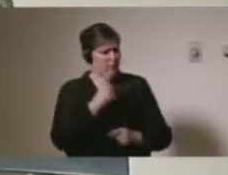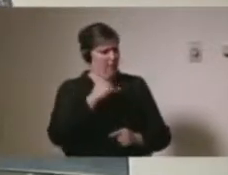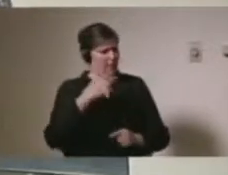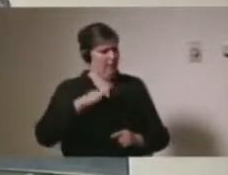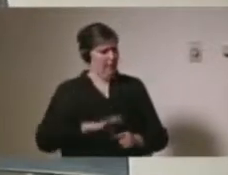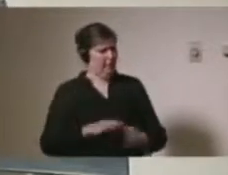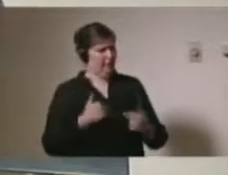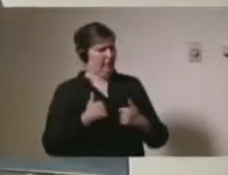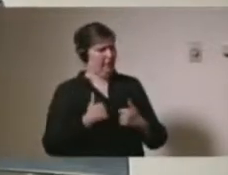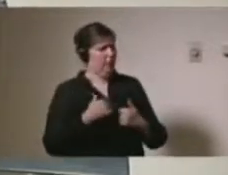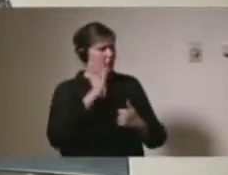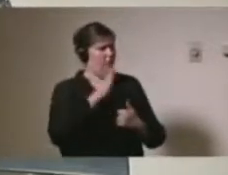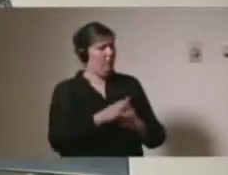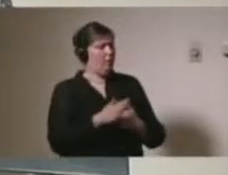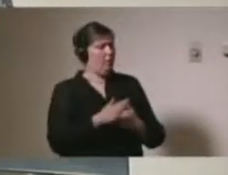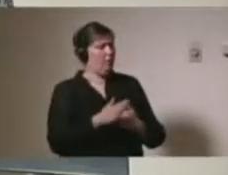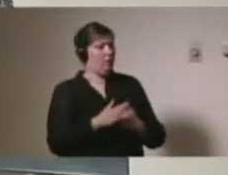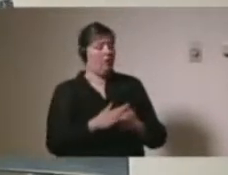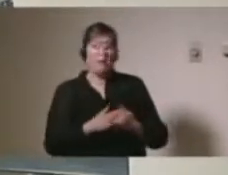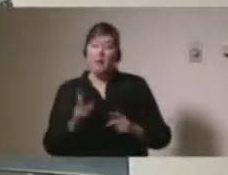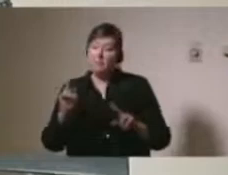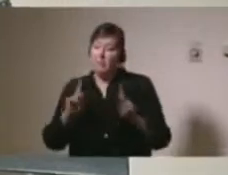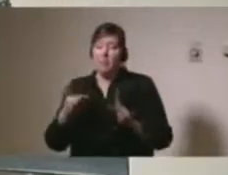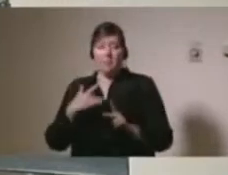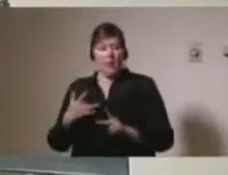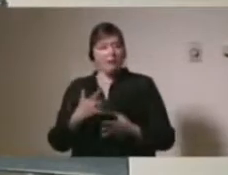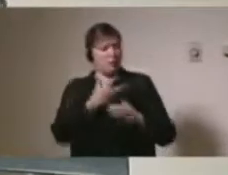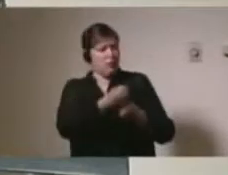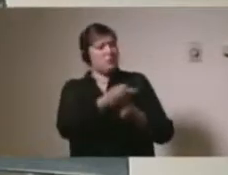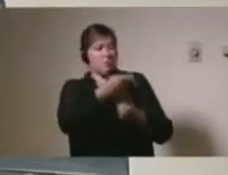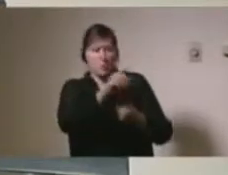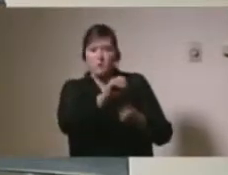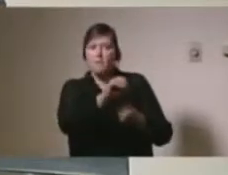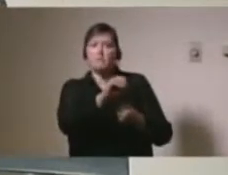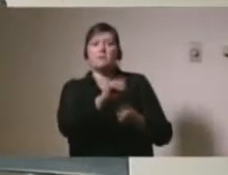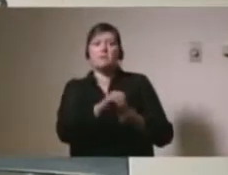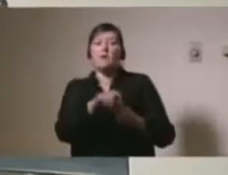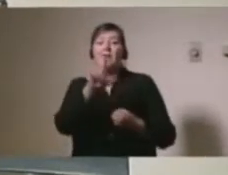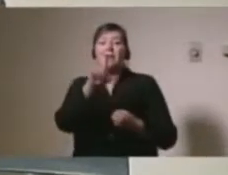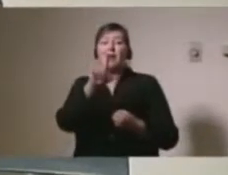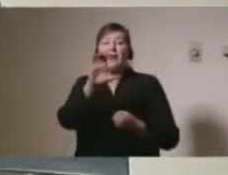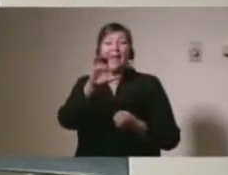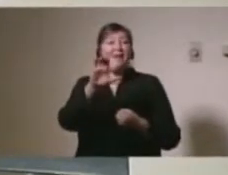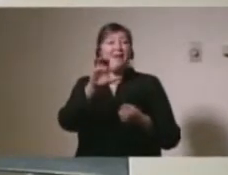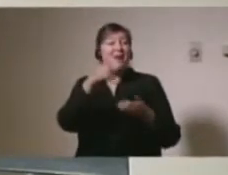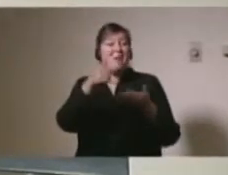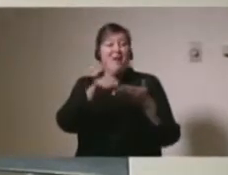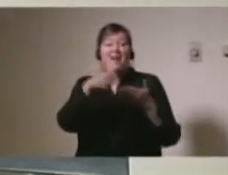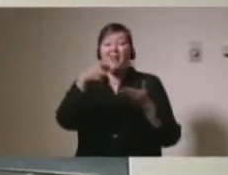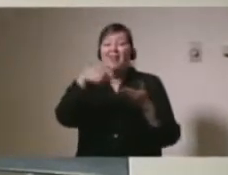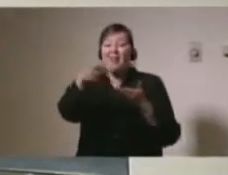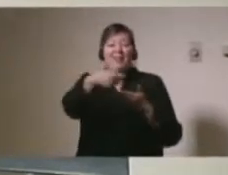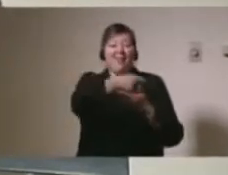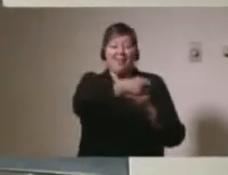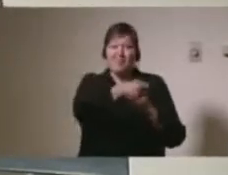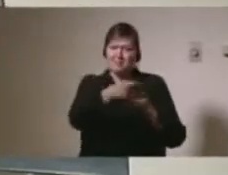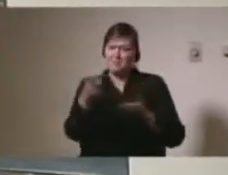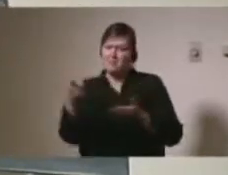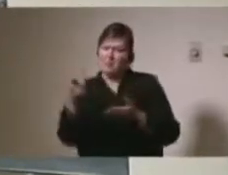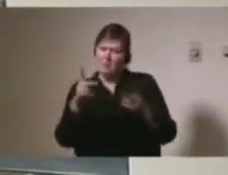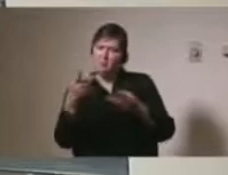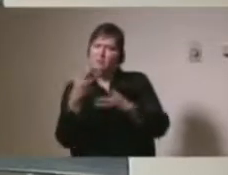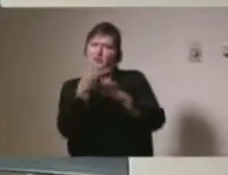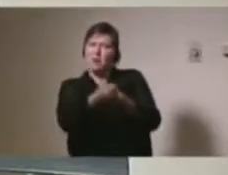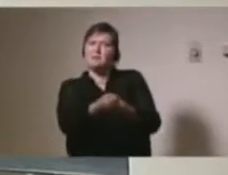Citizens usually trust the post office, they trust their letter carrier, and that allows us to gain more